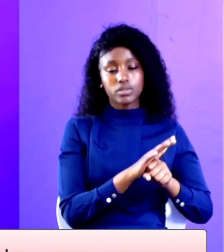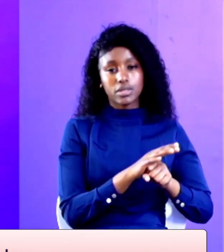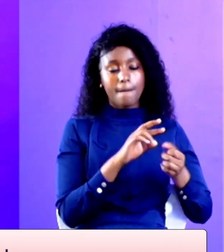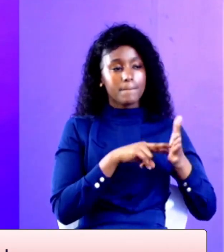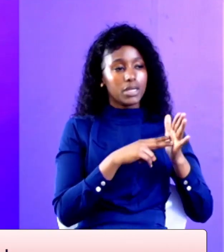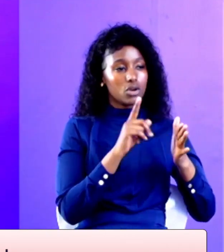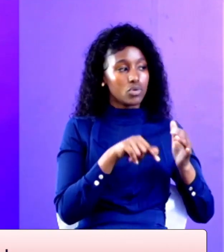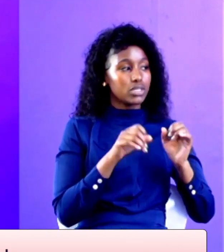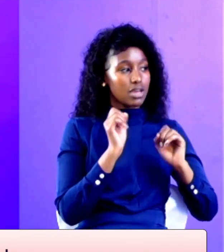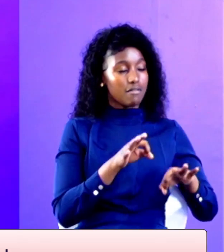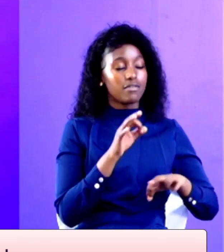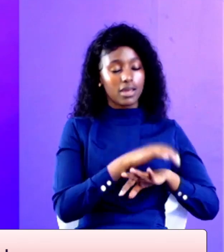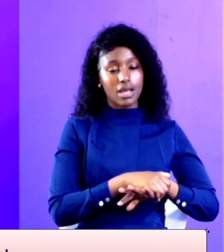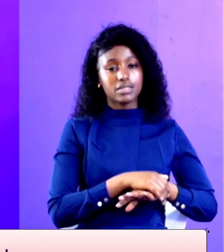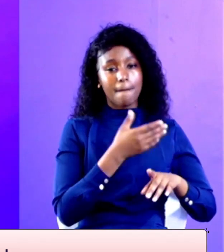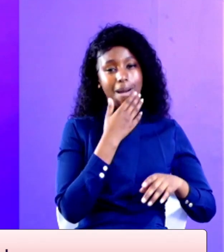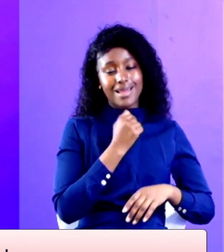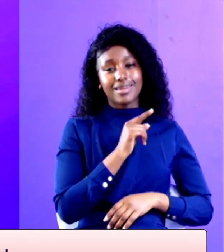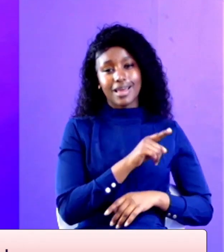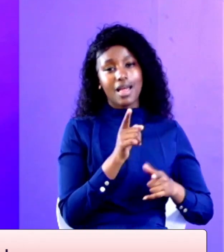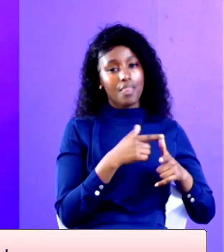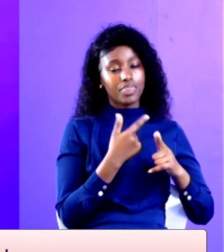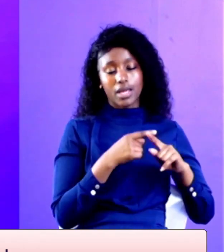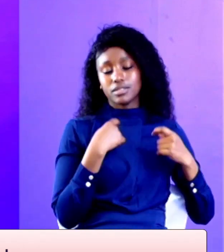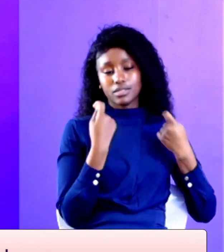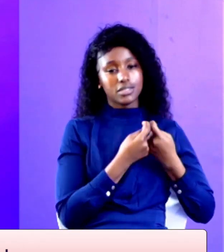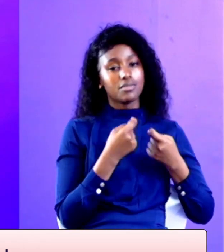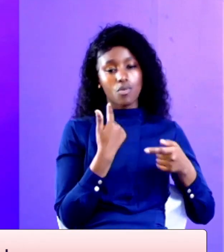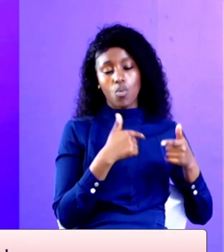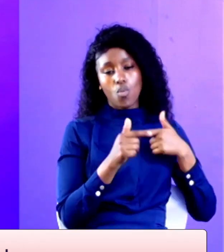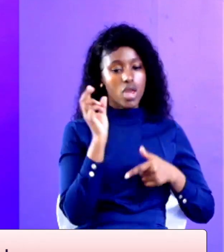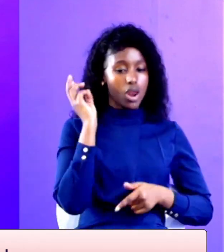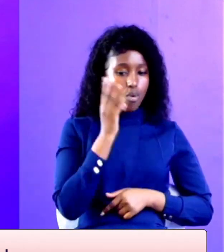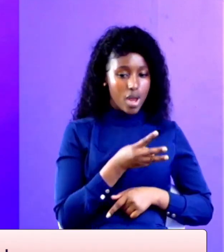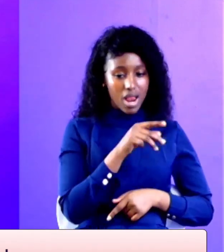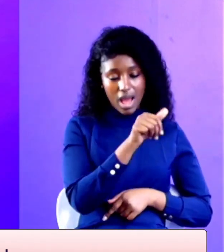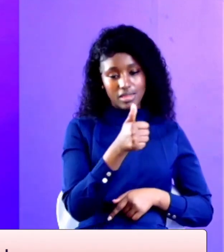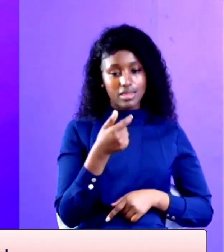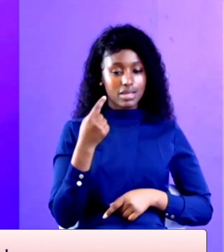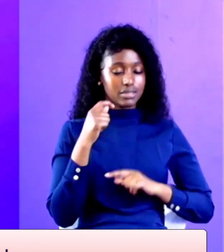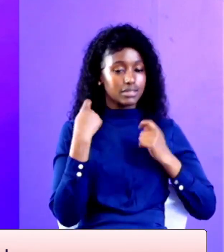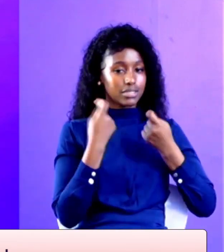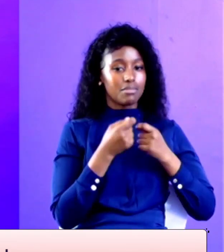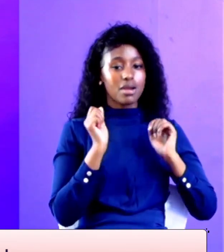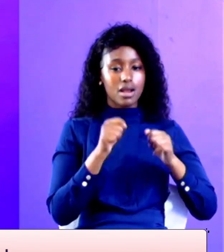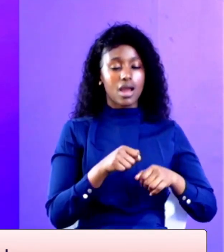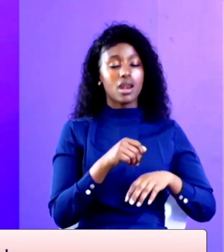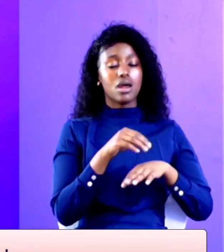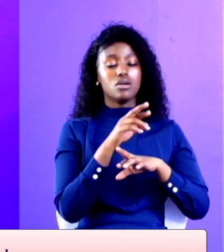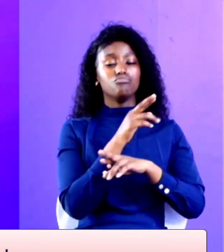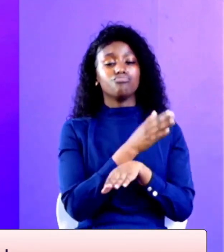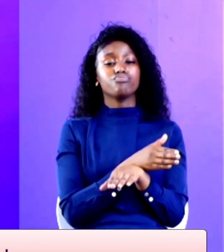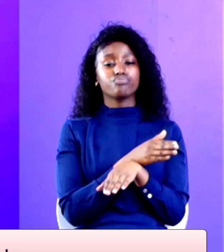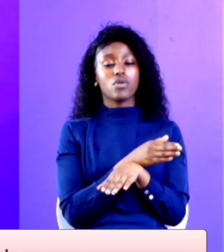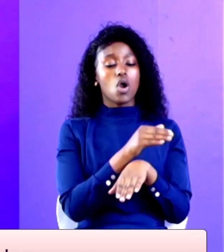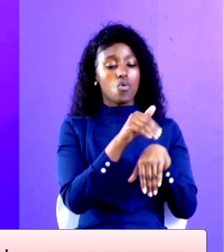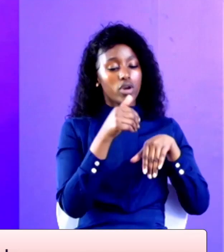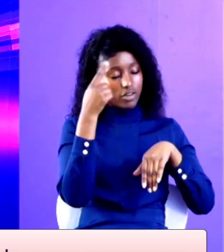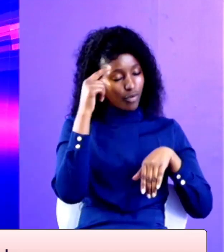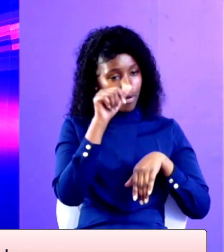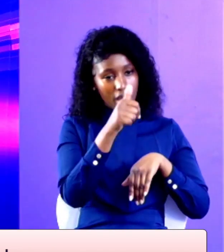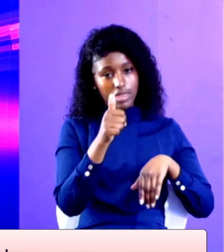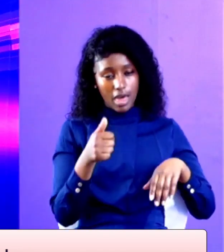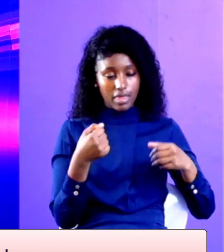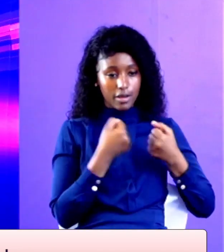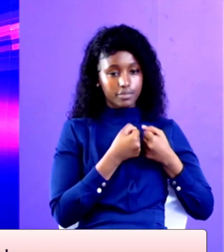we have him, it means Arsenal League ni yetu. Okay. Other teams can surrender and wait for 2027. Ebu